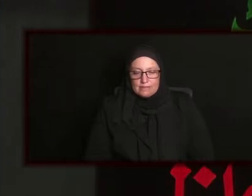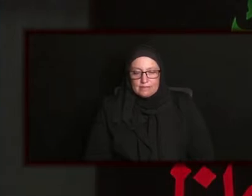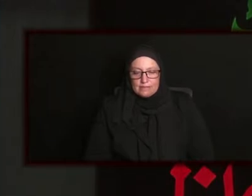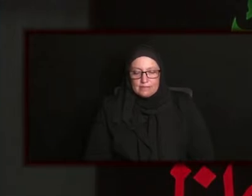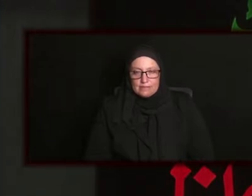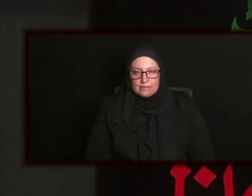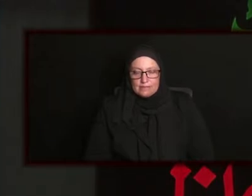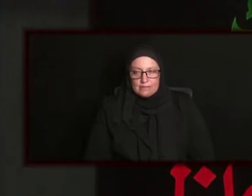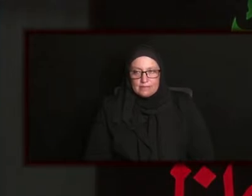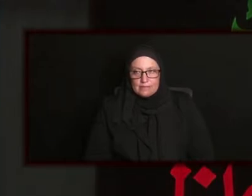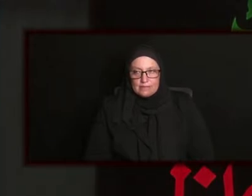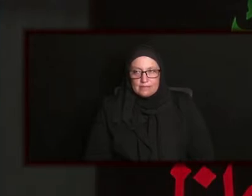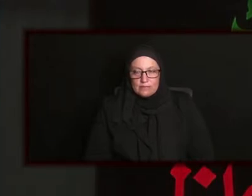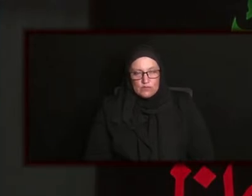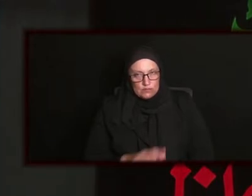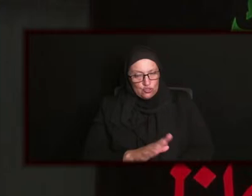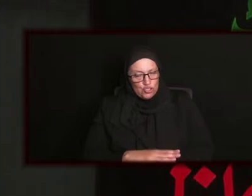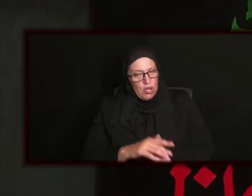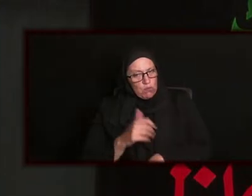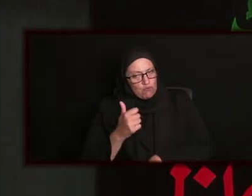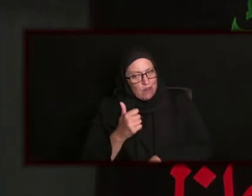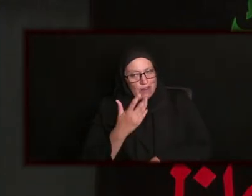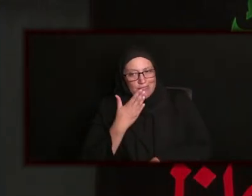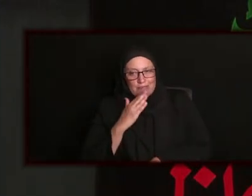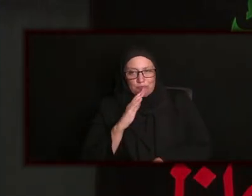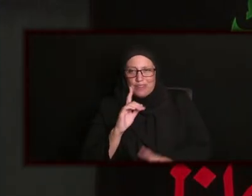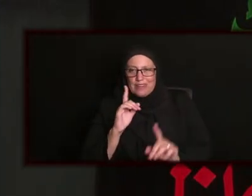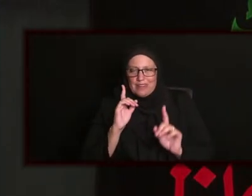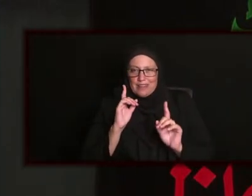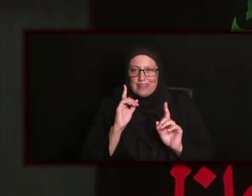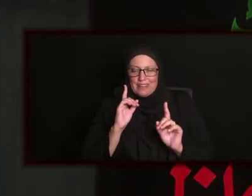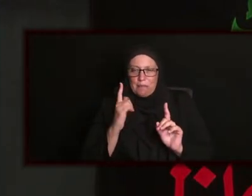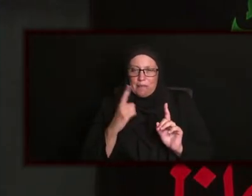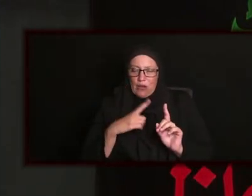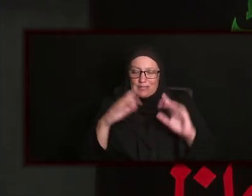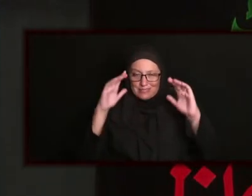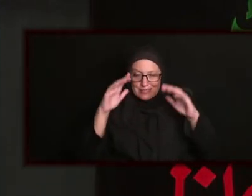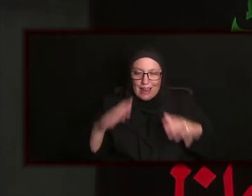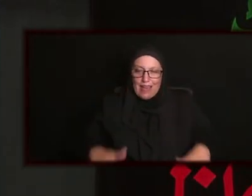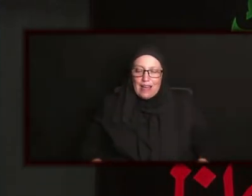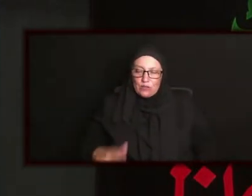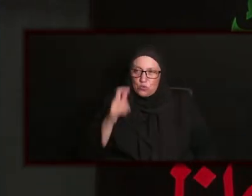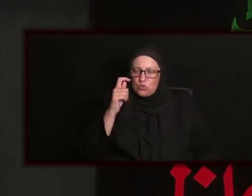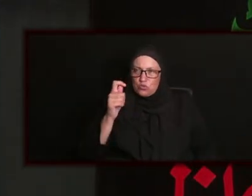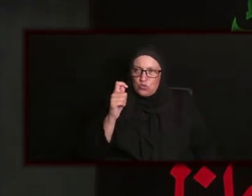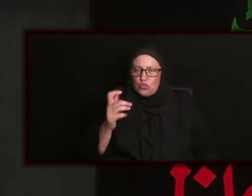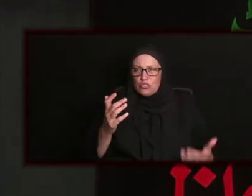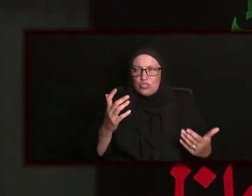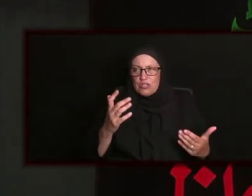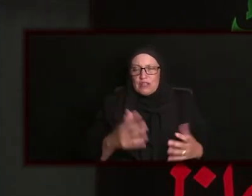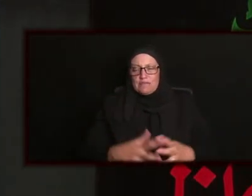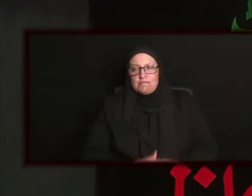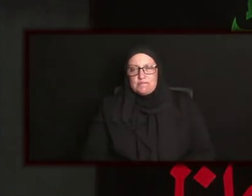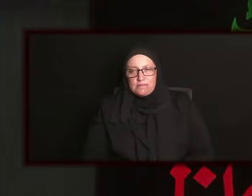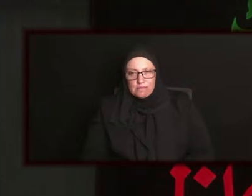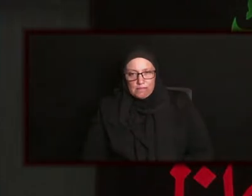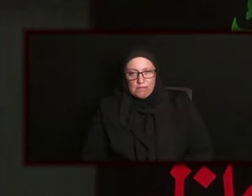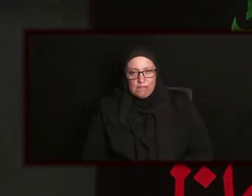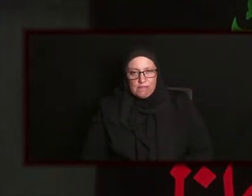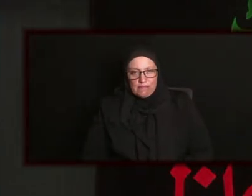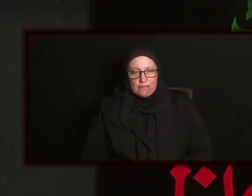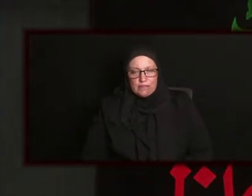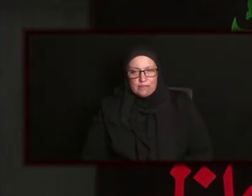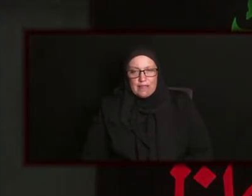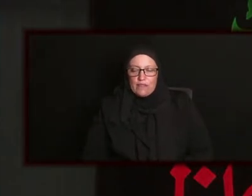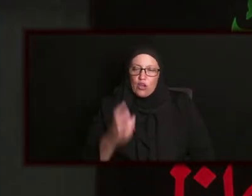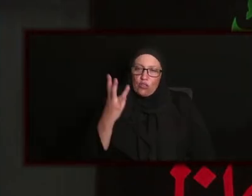We're going okay with time, alhamdulillah, because salat is not too far away. Inshallah, I'll be quite brief. We have three more. So we